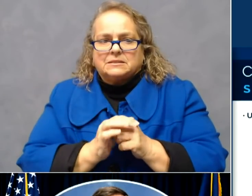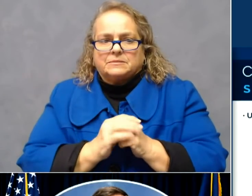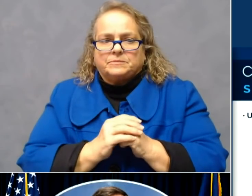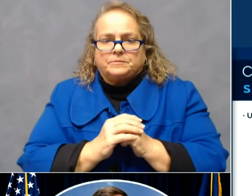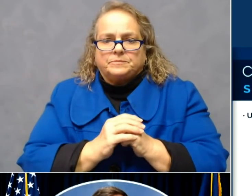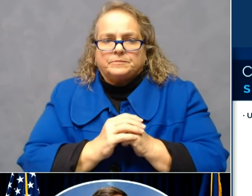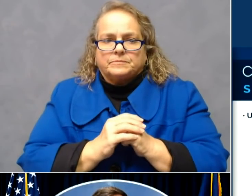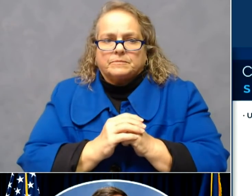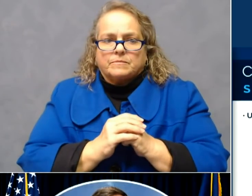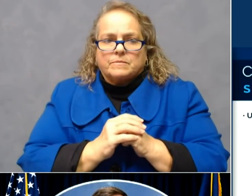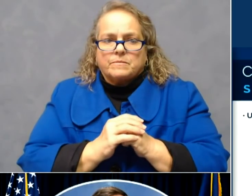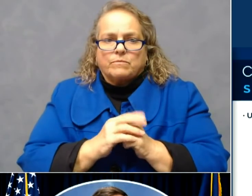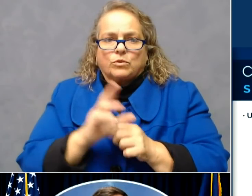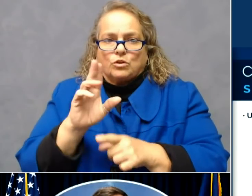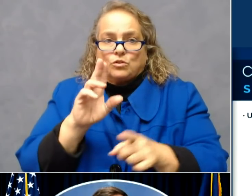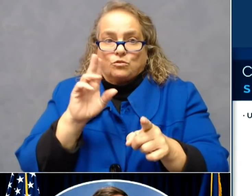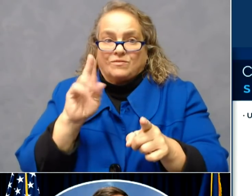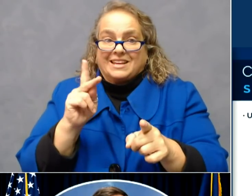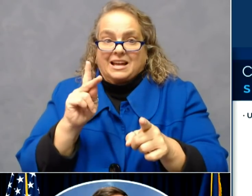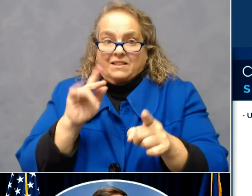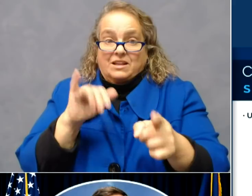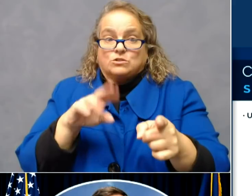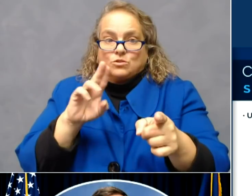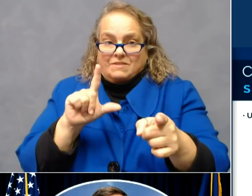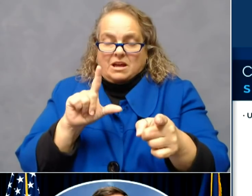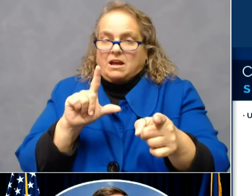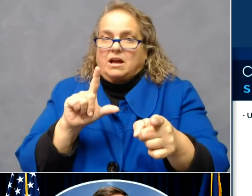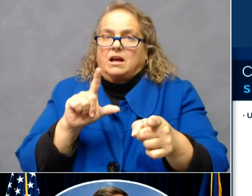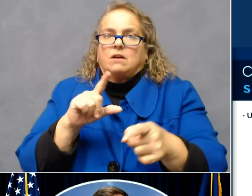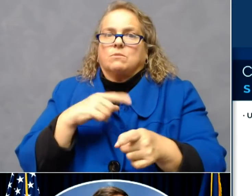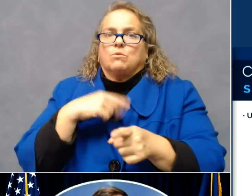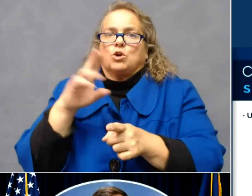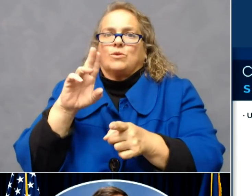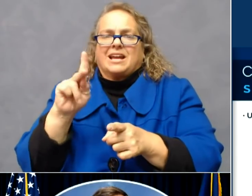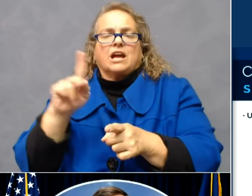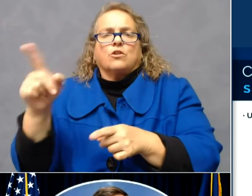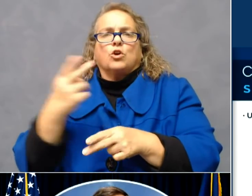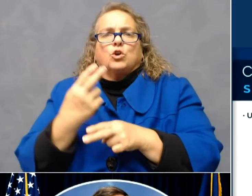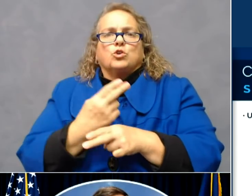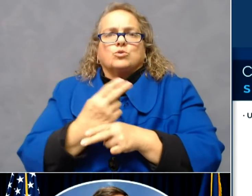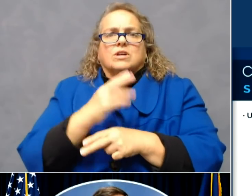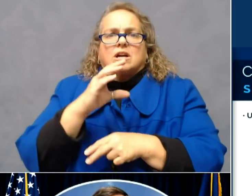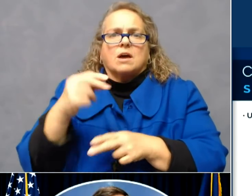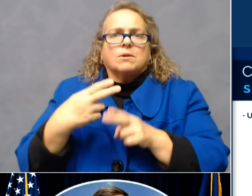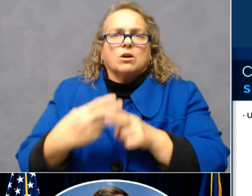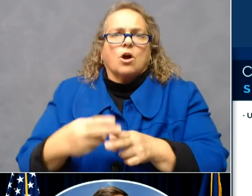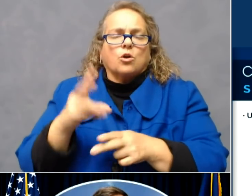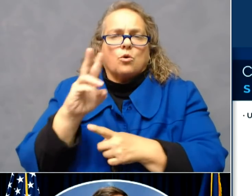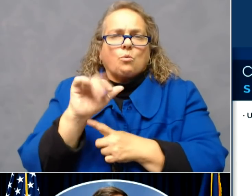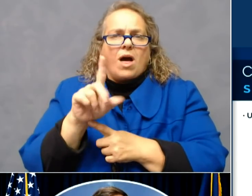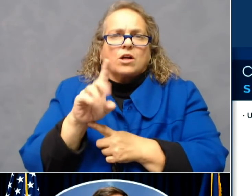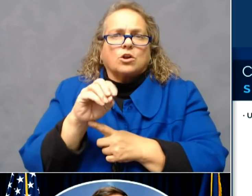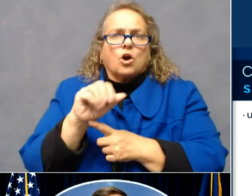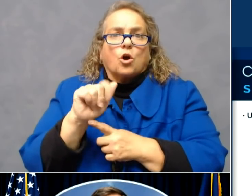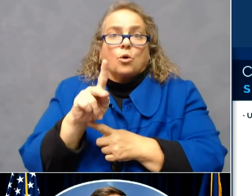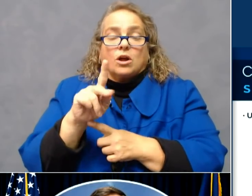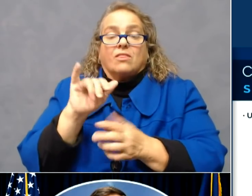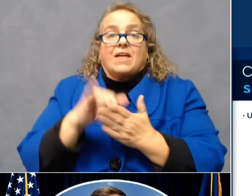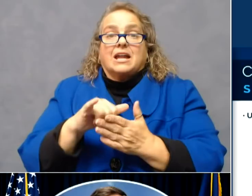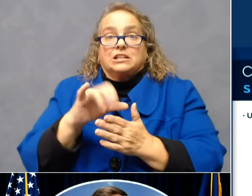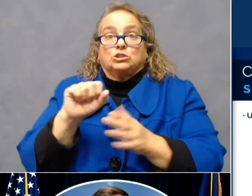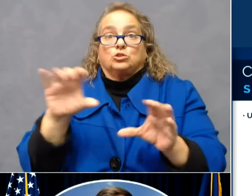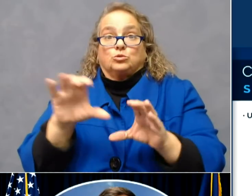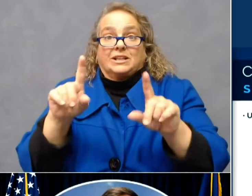That's with UK, and I believe they're using a company called Wild Health that is doing the testing. Regardless, that's